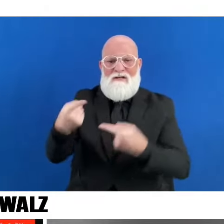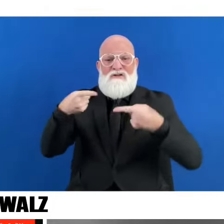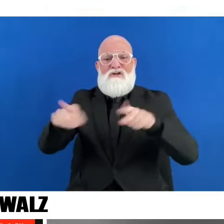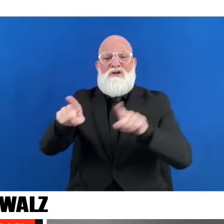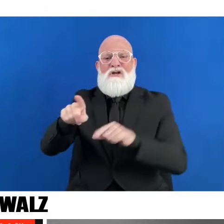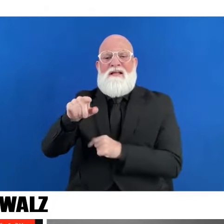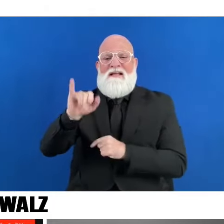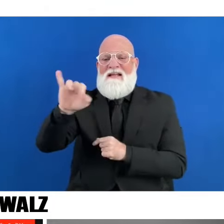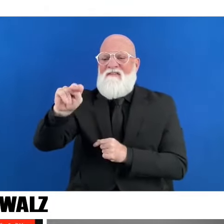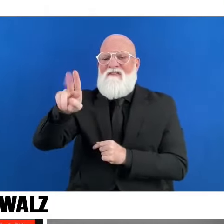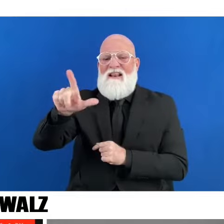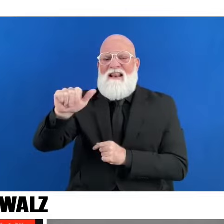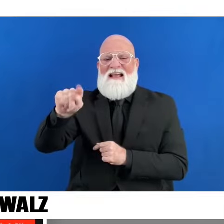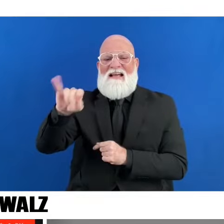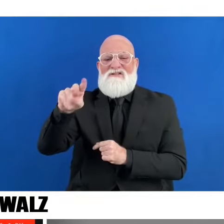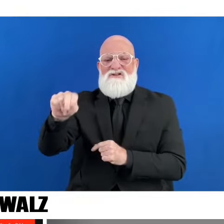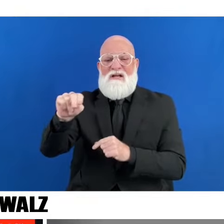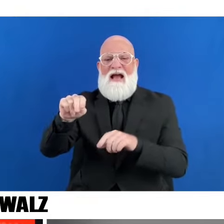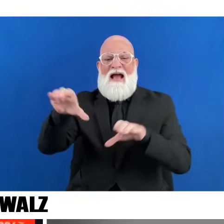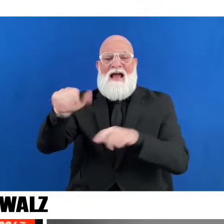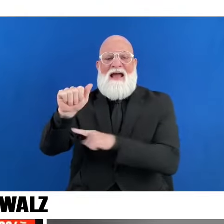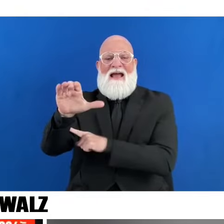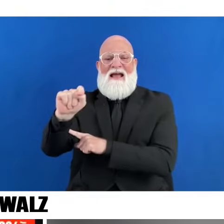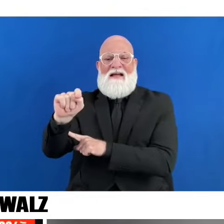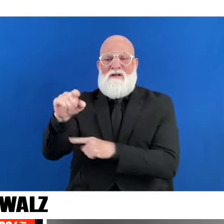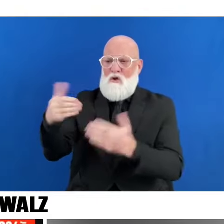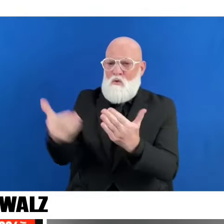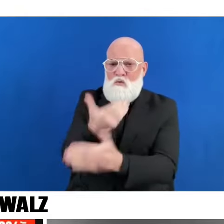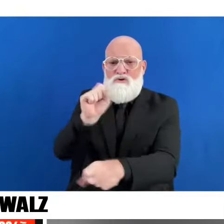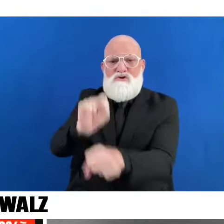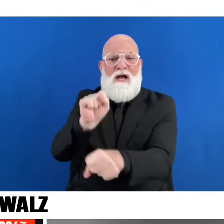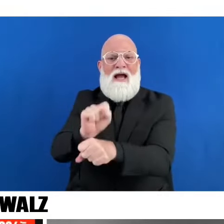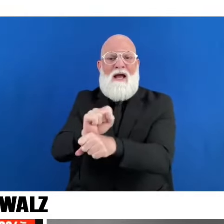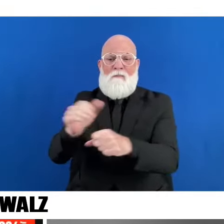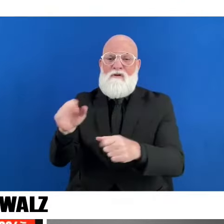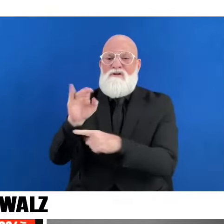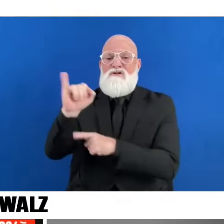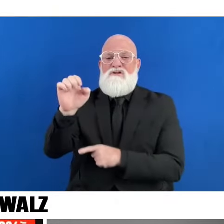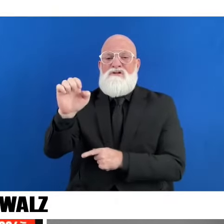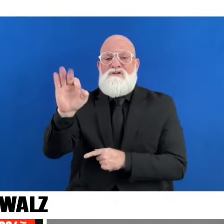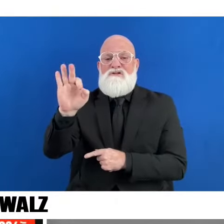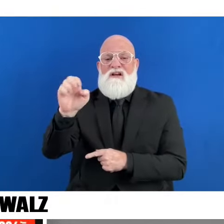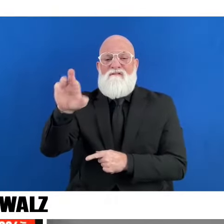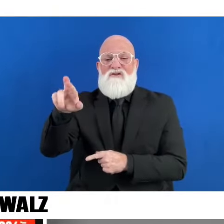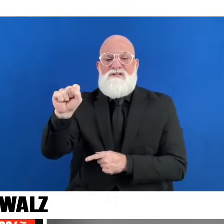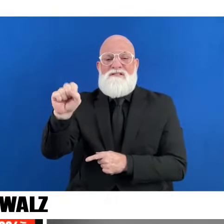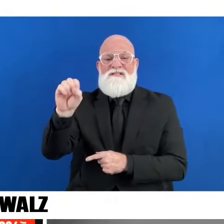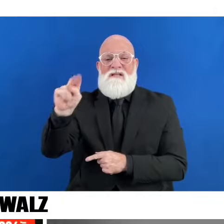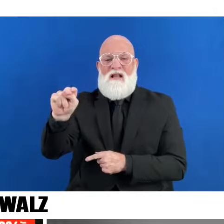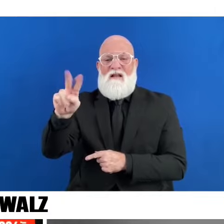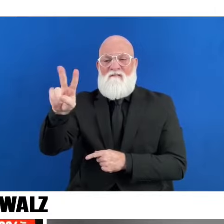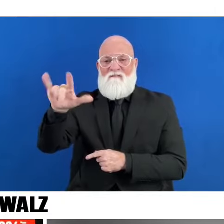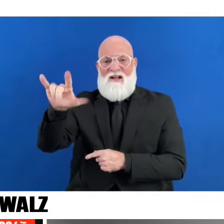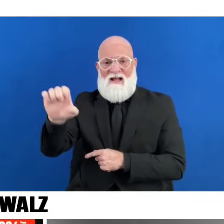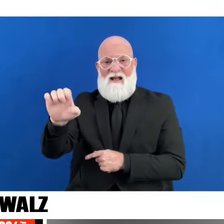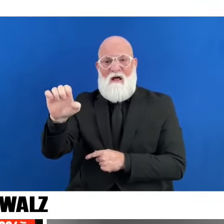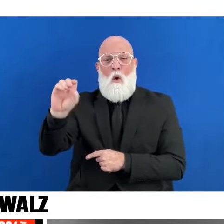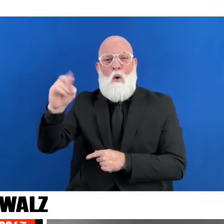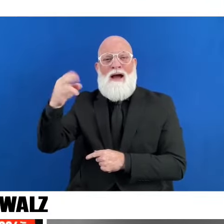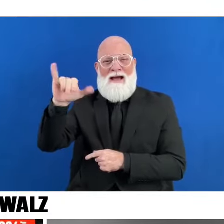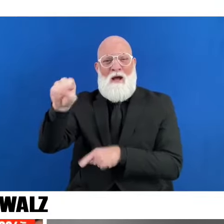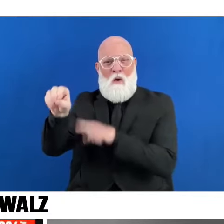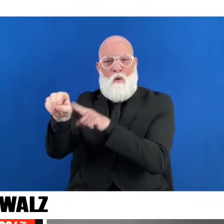all across the country. 2,000 in Jeffersonville, Ohio, taking the EV technology that we invented and making it here. 200,000 jobs